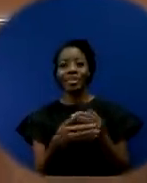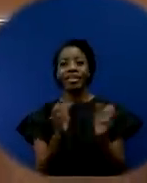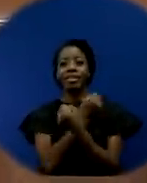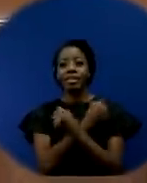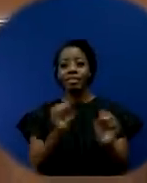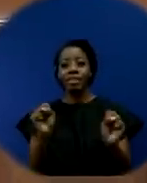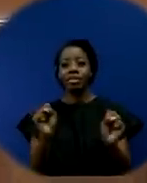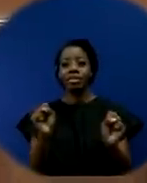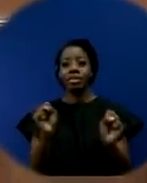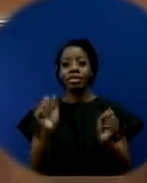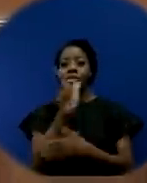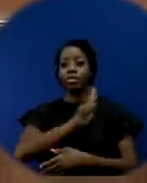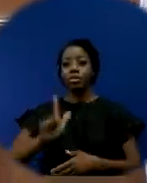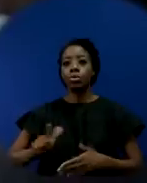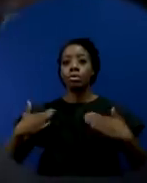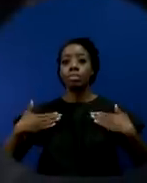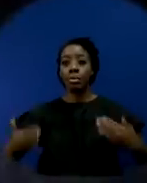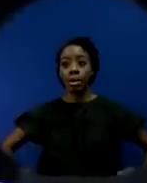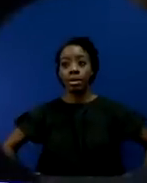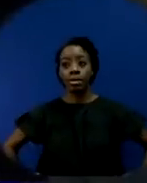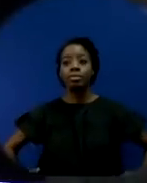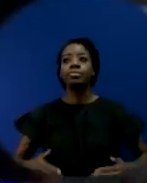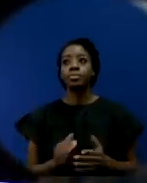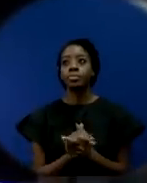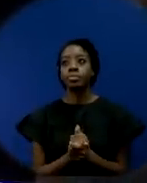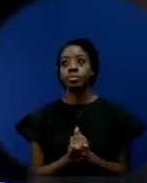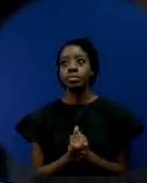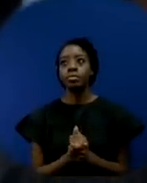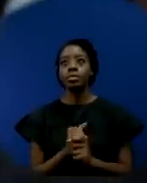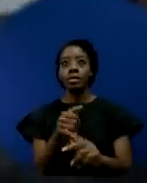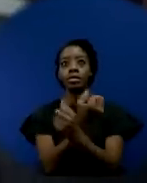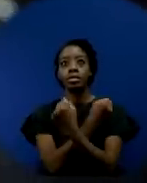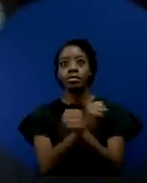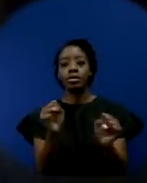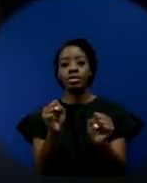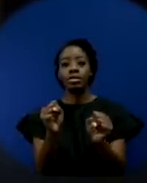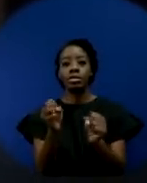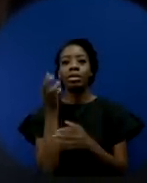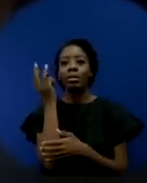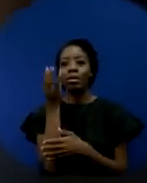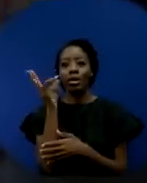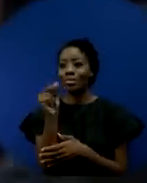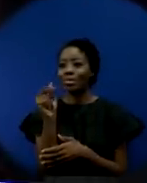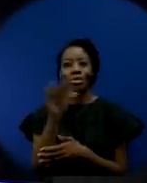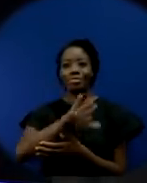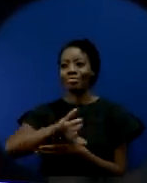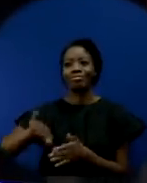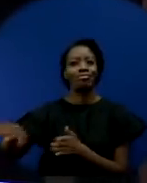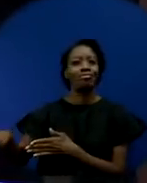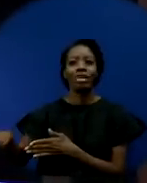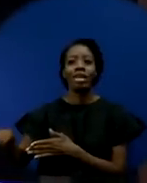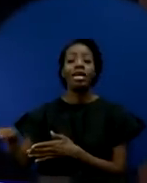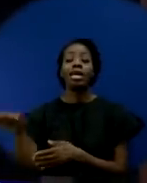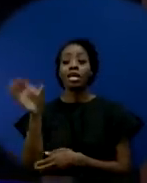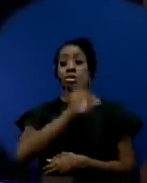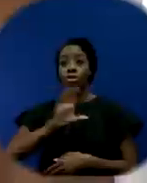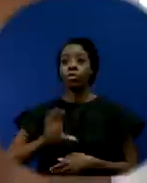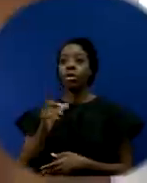Salvation is in the Lord's body. No salvation in the cup. It's in the Christ who shed his